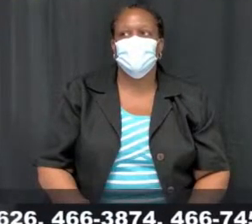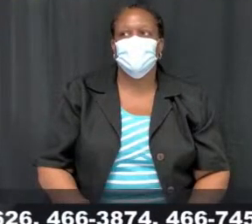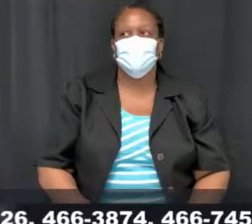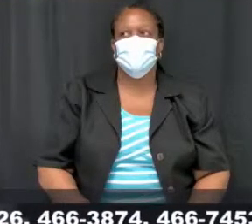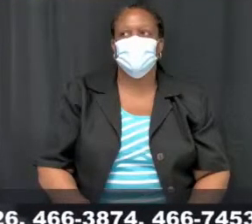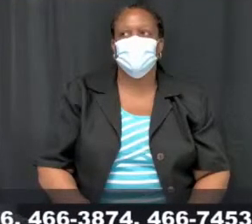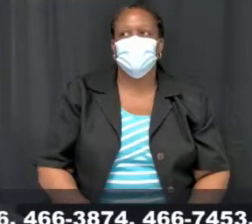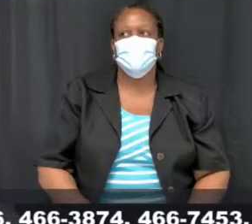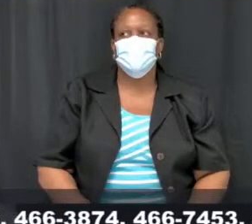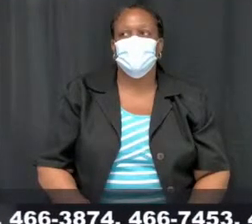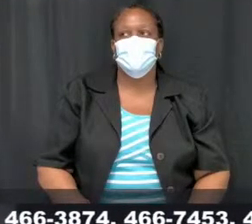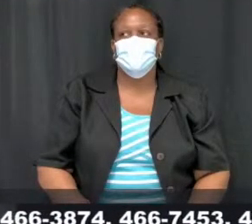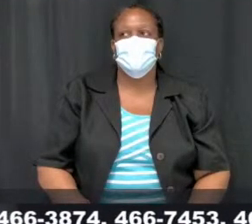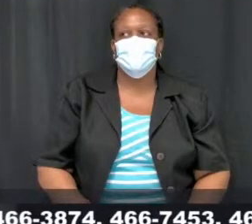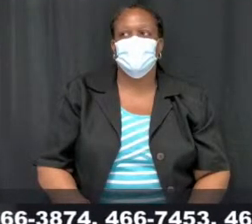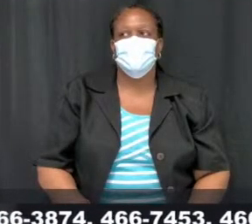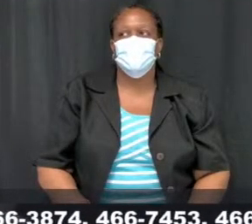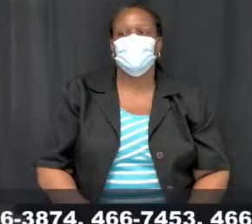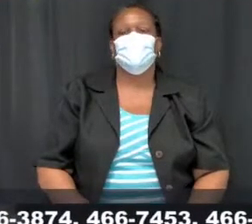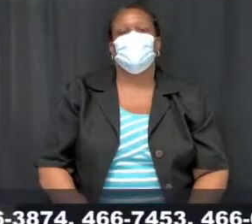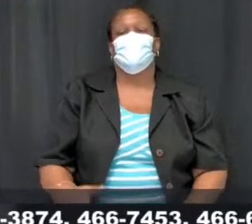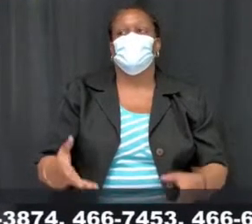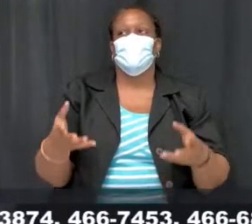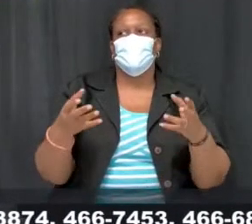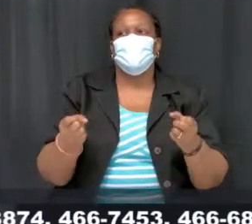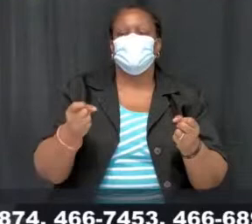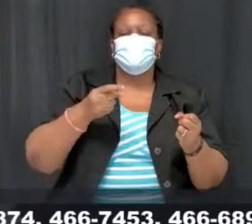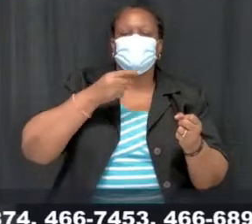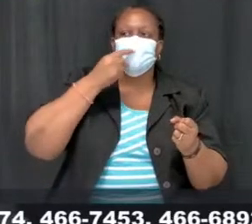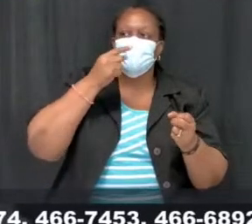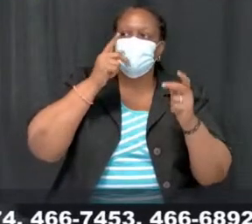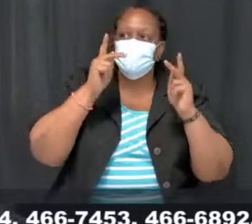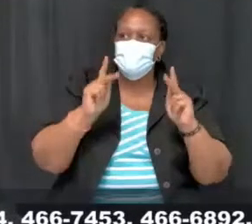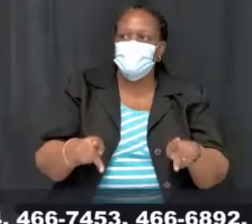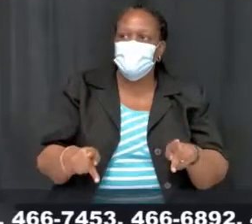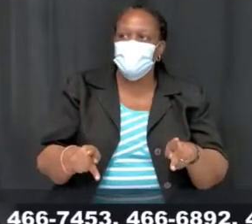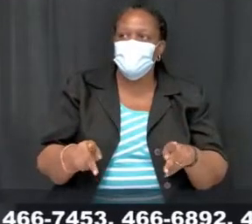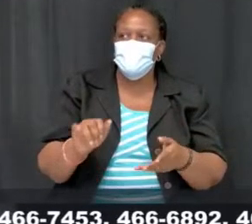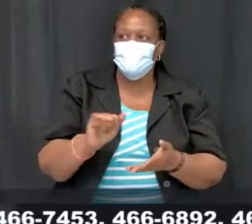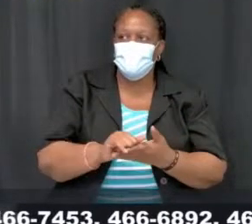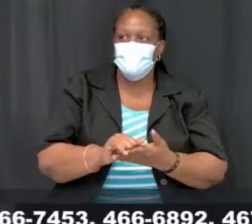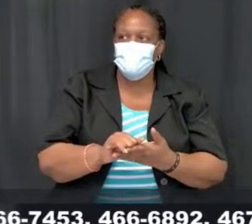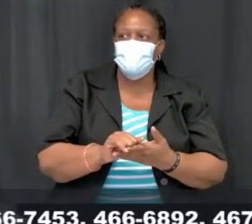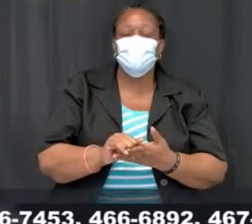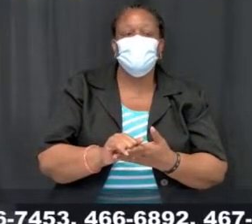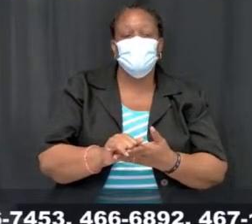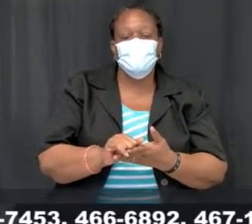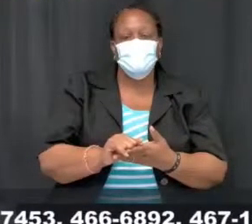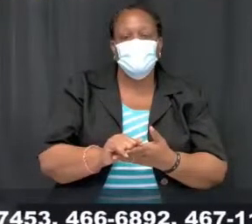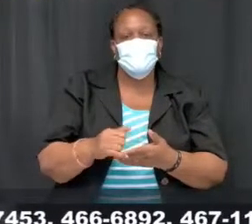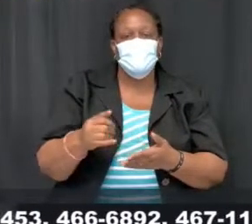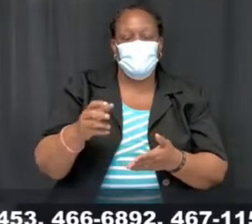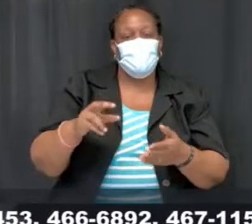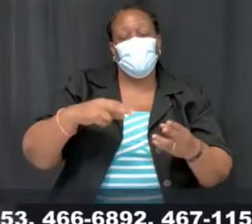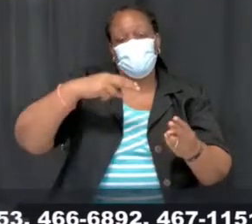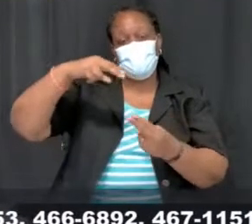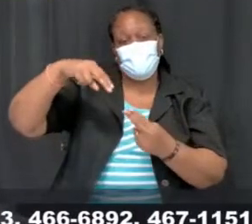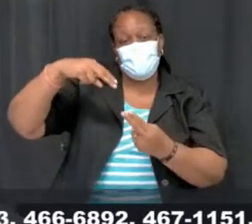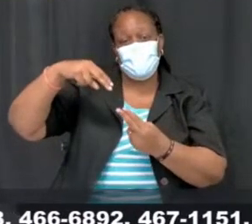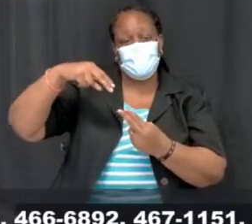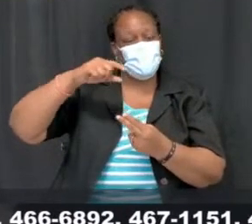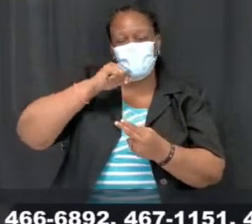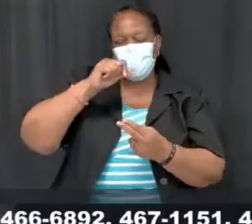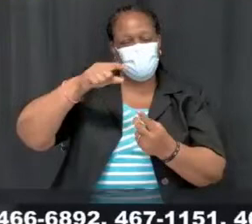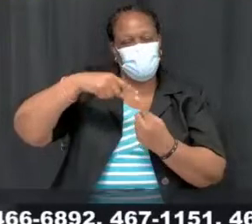I also want to inform the public that St. Kitts and Nevis would have experienced some of the effects of the passage of Tropical